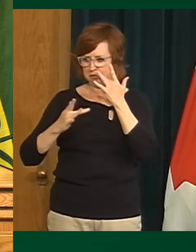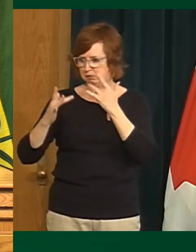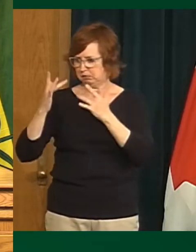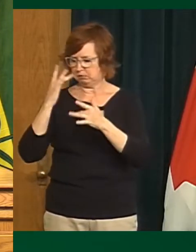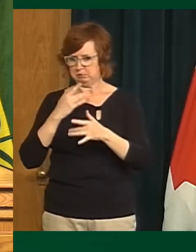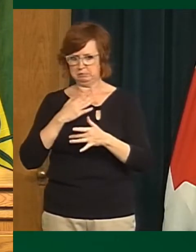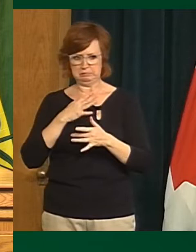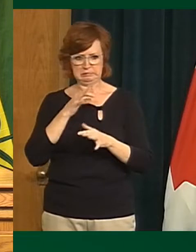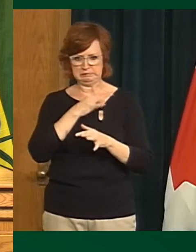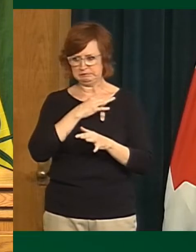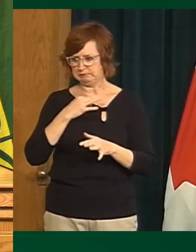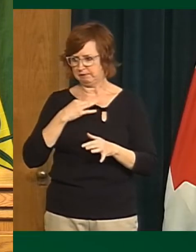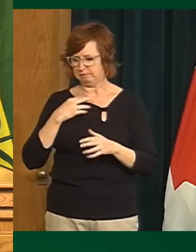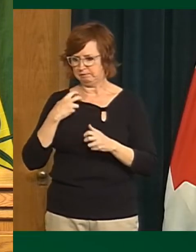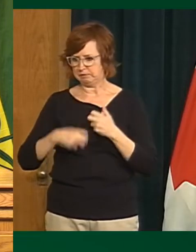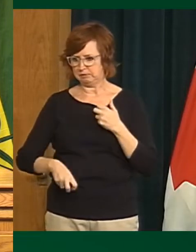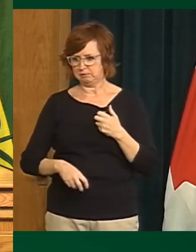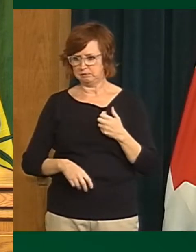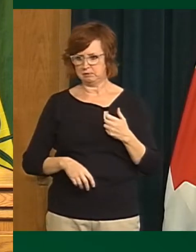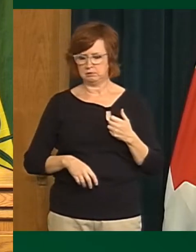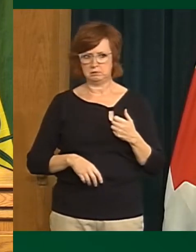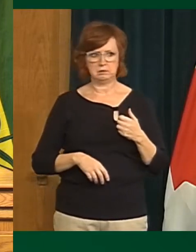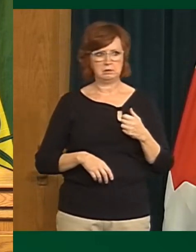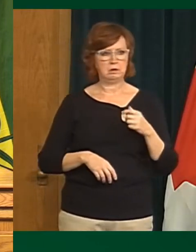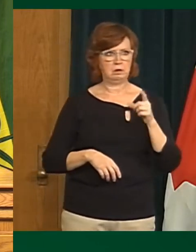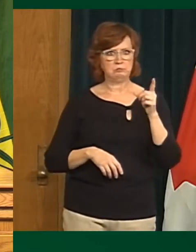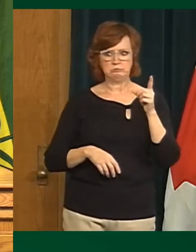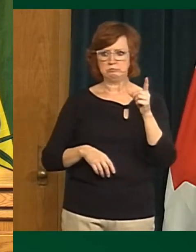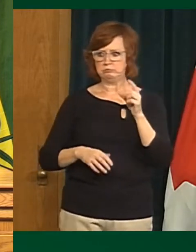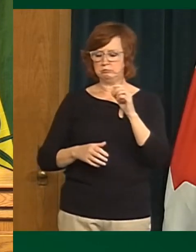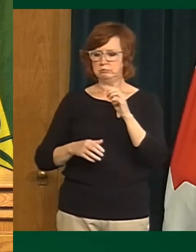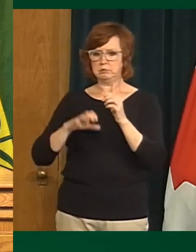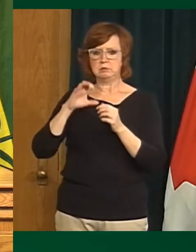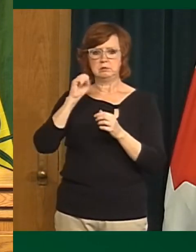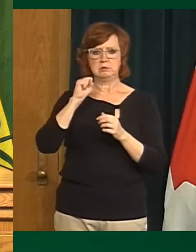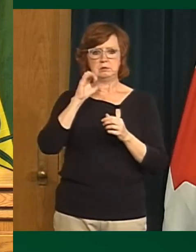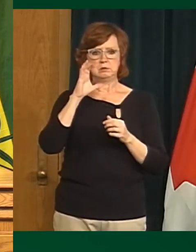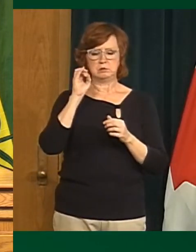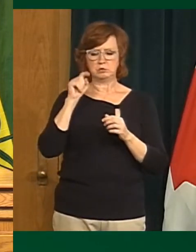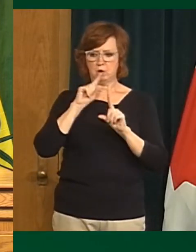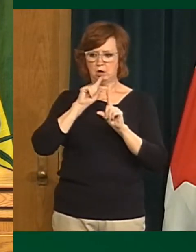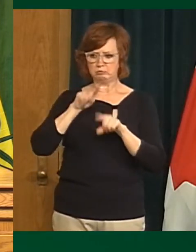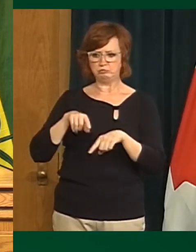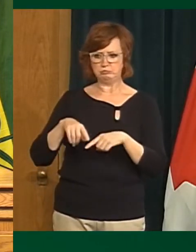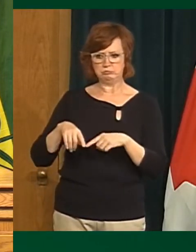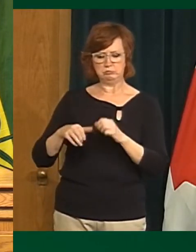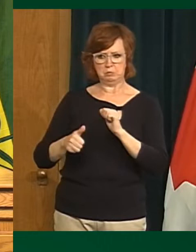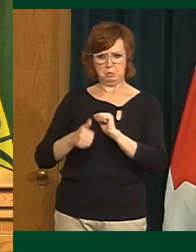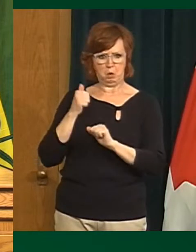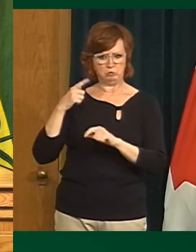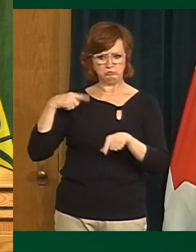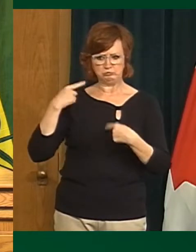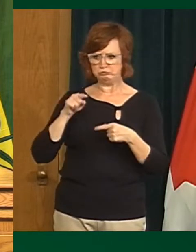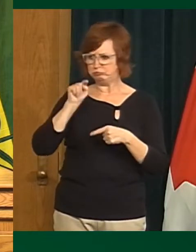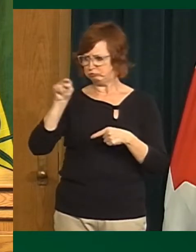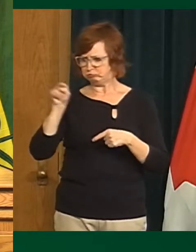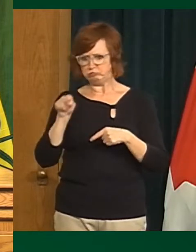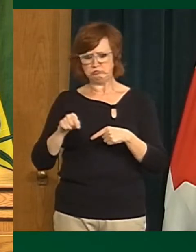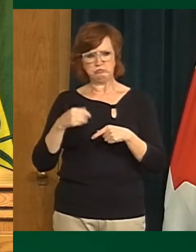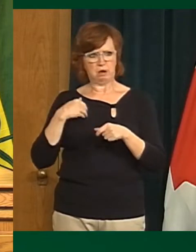most cases, these facilities all have the staff to be open. That's why with the temporary wind down of services, particularly on